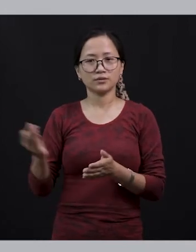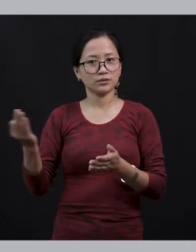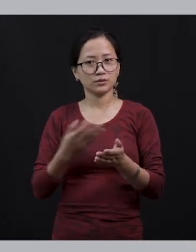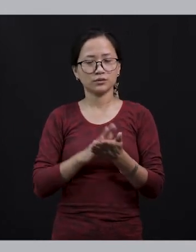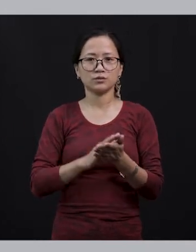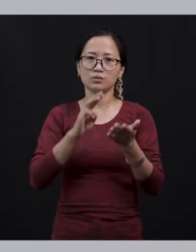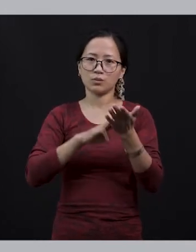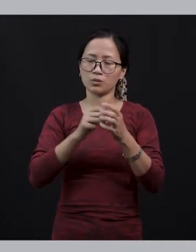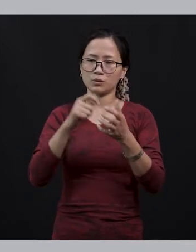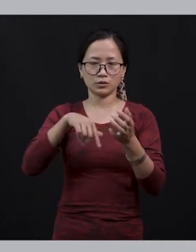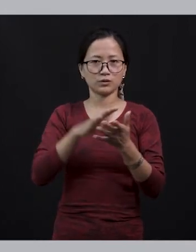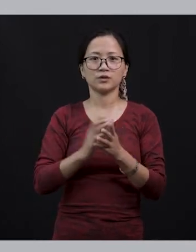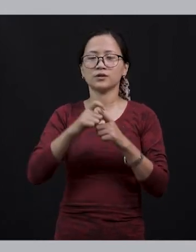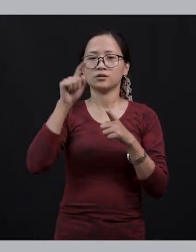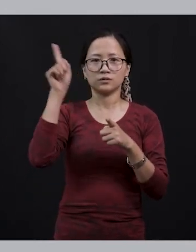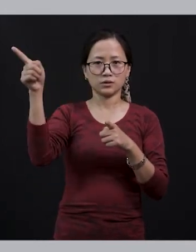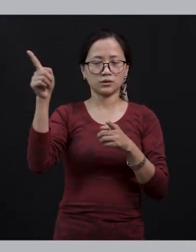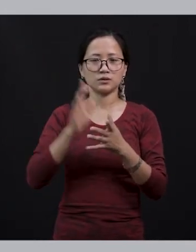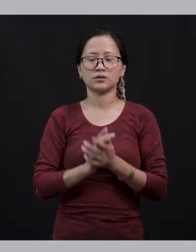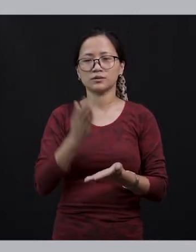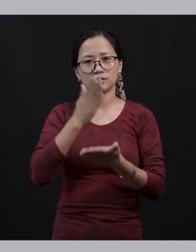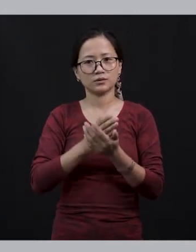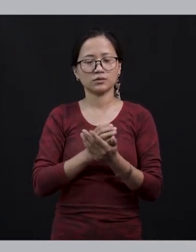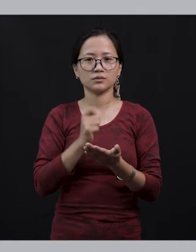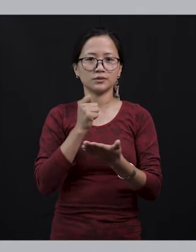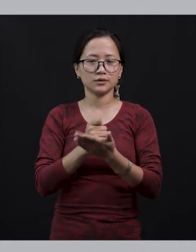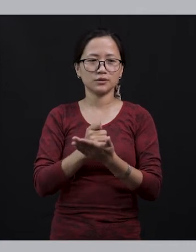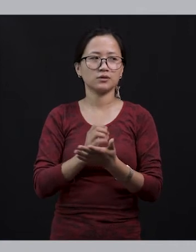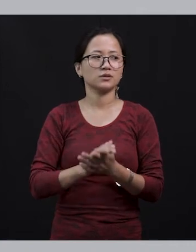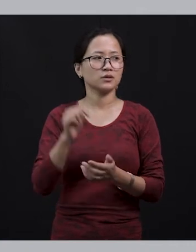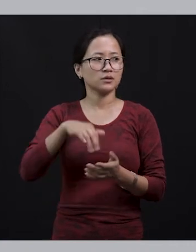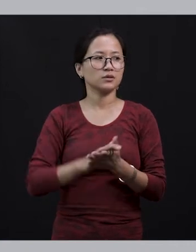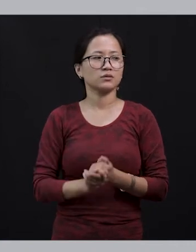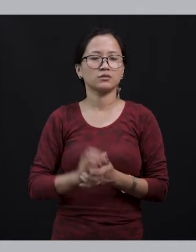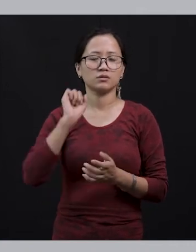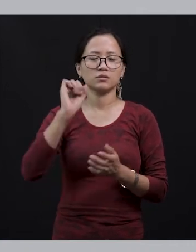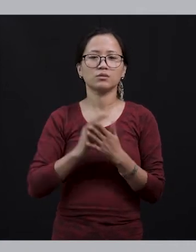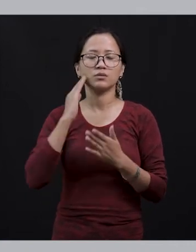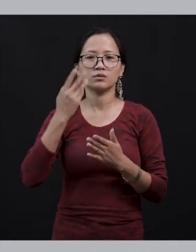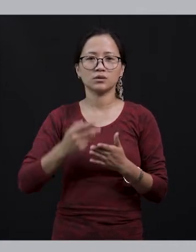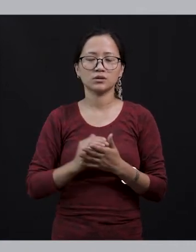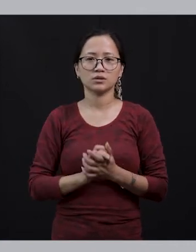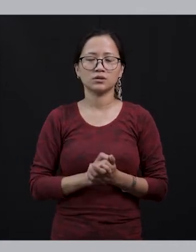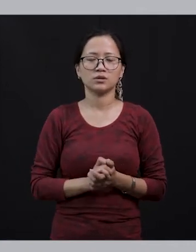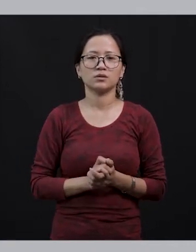he declared independence. So he declared his own dynasty in Delhi when his